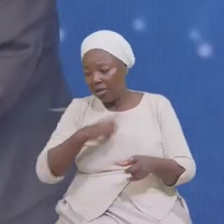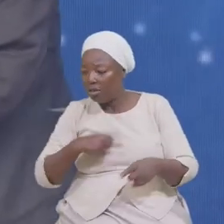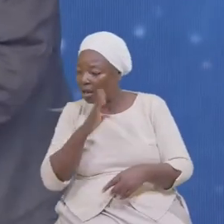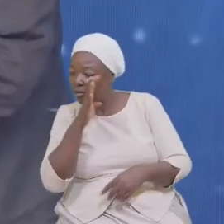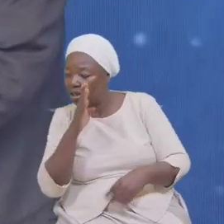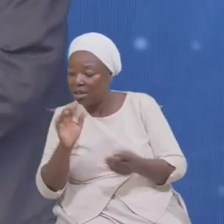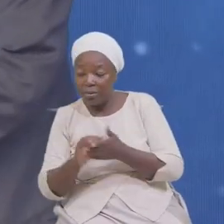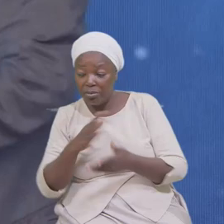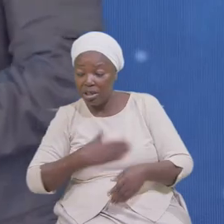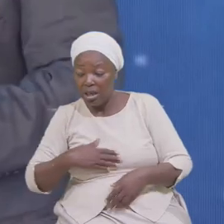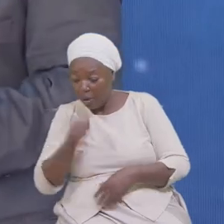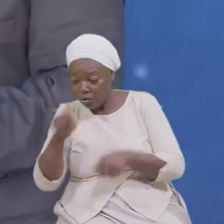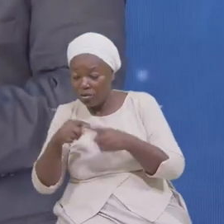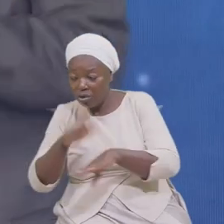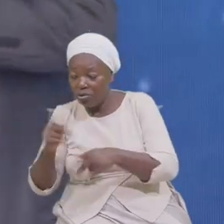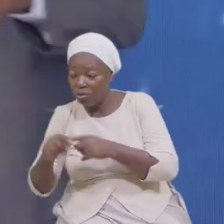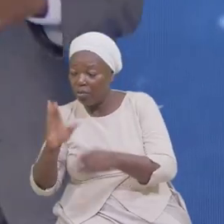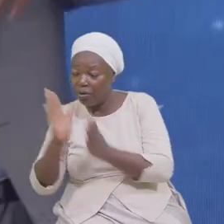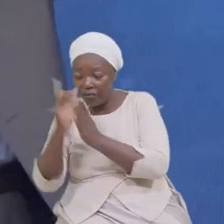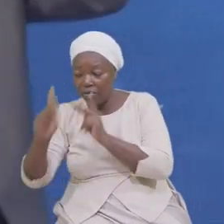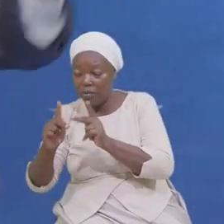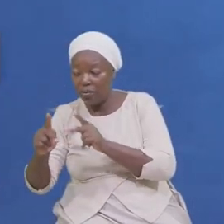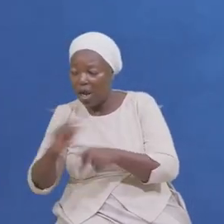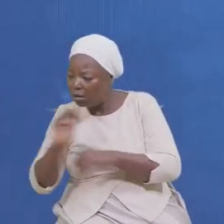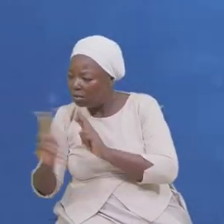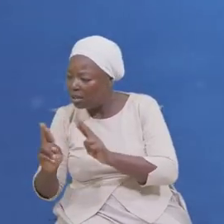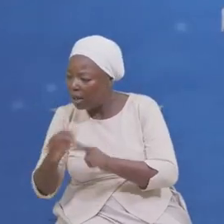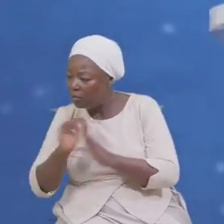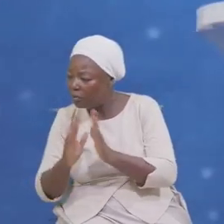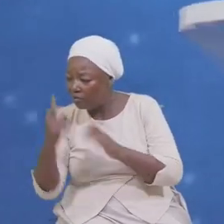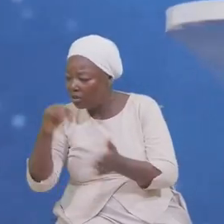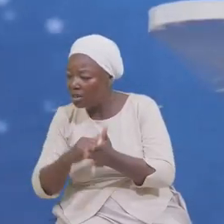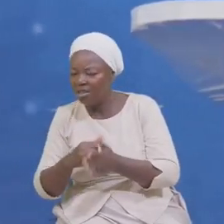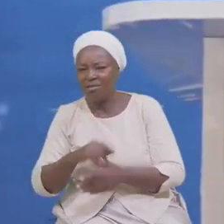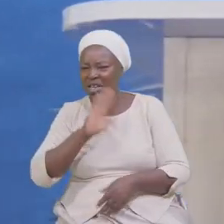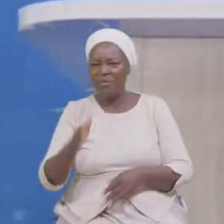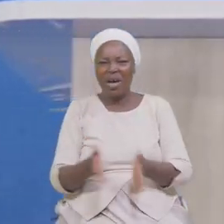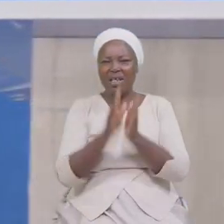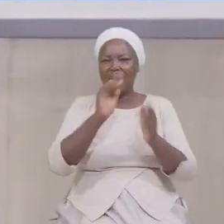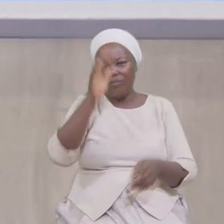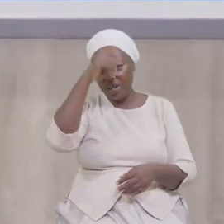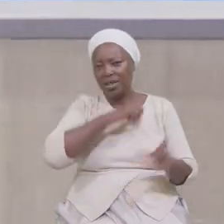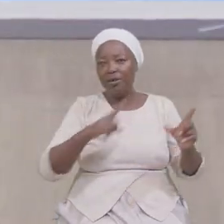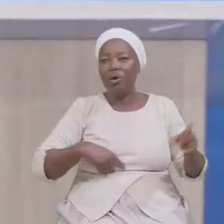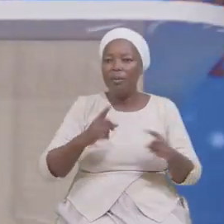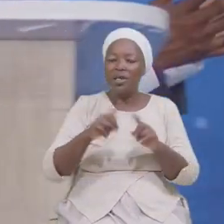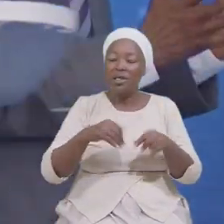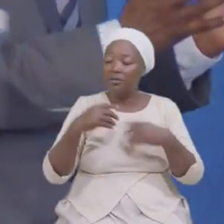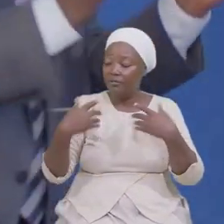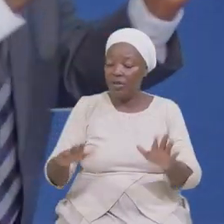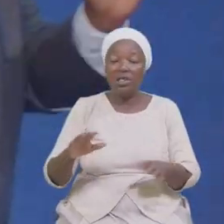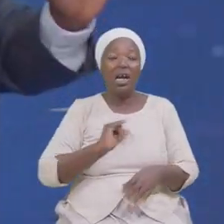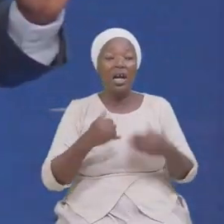you ready? Are you willing?" He didn't ask my permission. He just announced to the people, and he said, "I've done the preaching, and